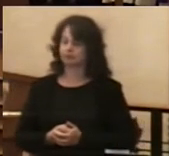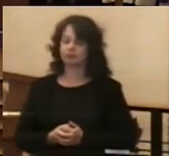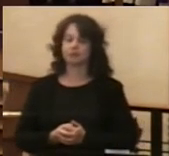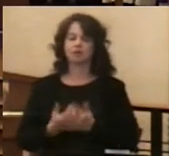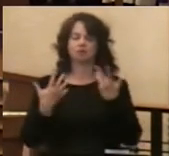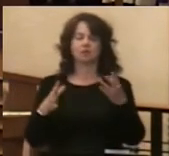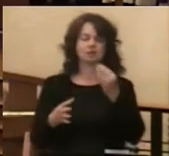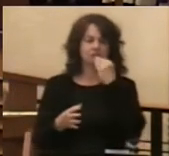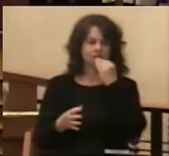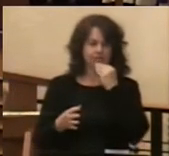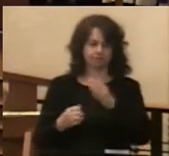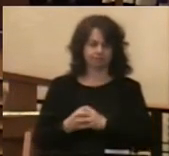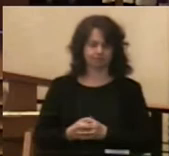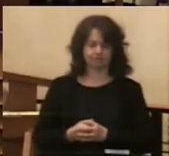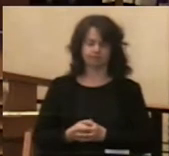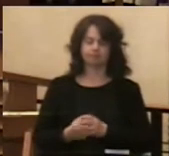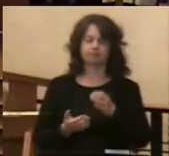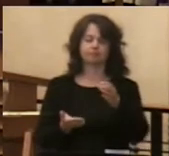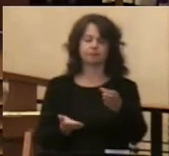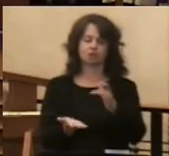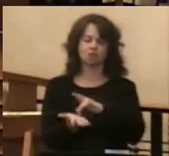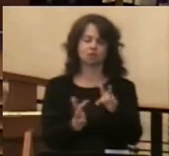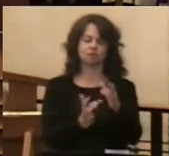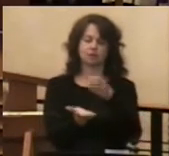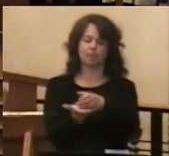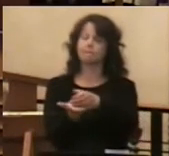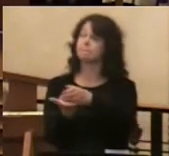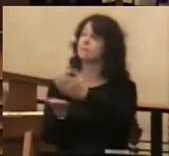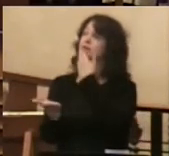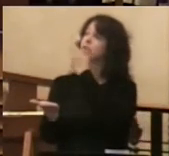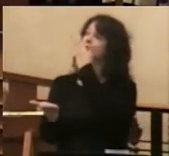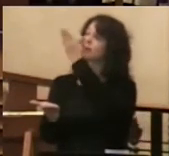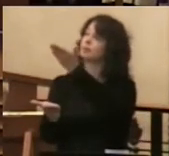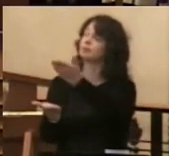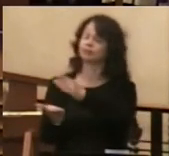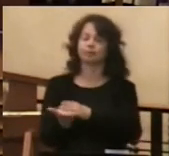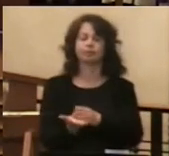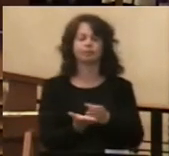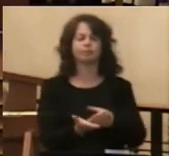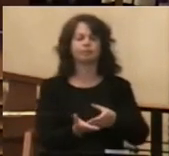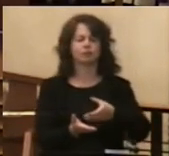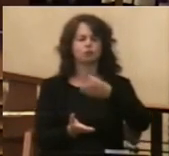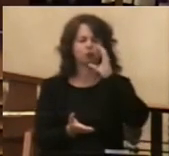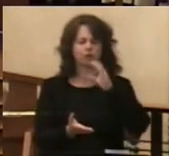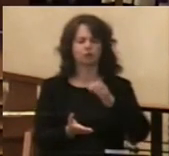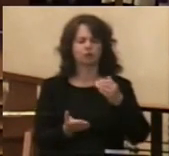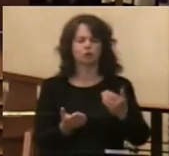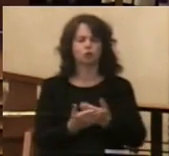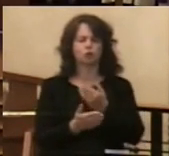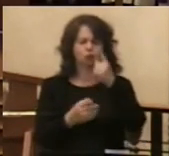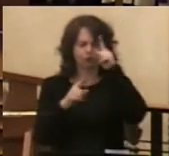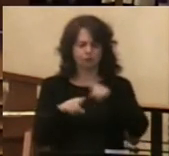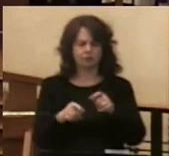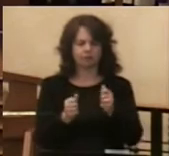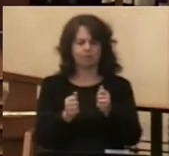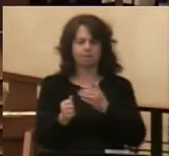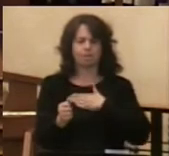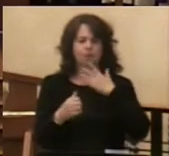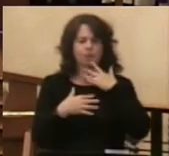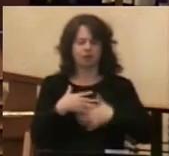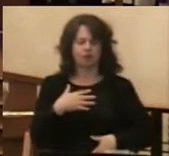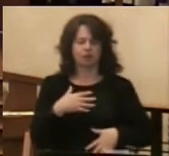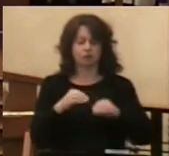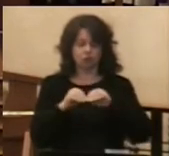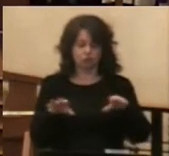Again after supper, he took the cup, gave thanks, and gave it for all to drink, saying, "This cup is the new covenant in my blood,